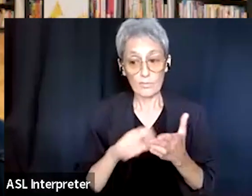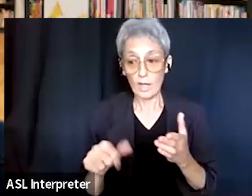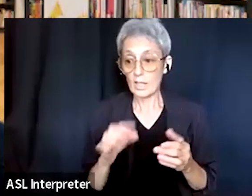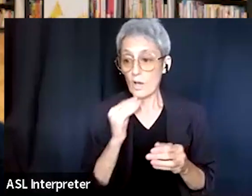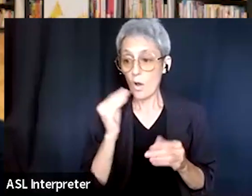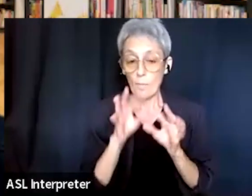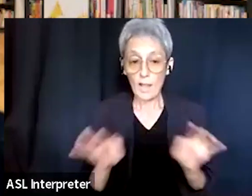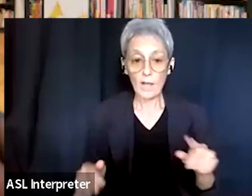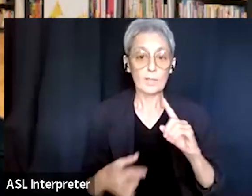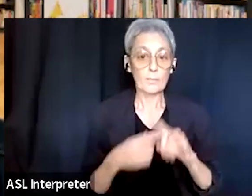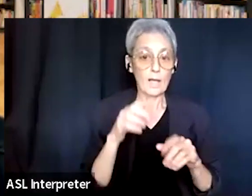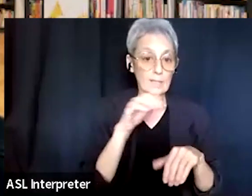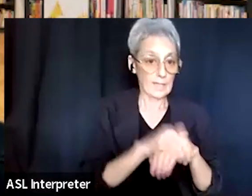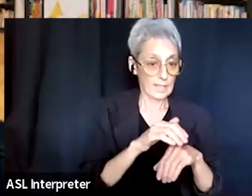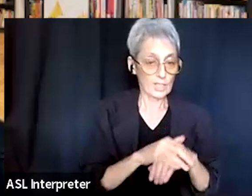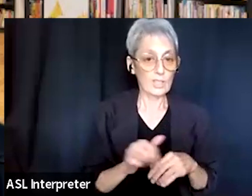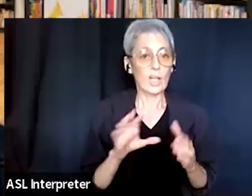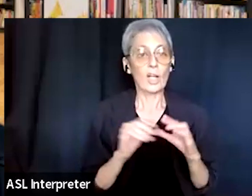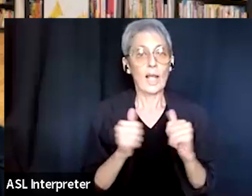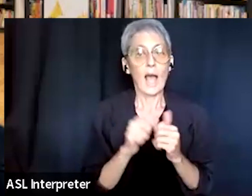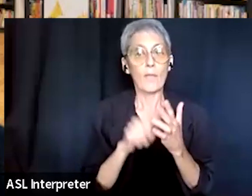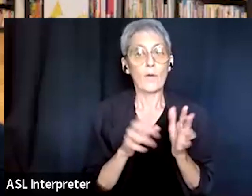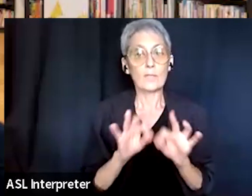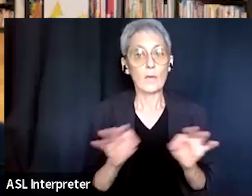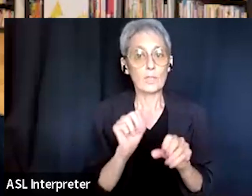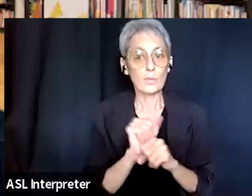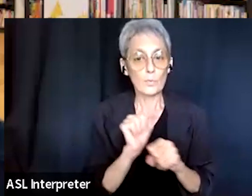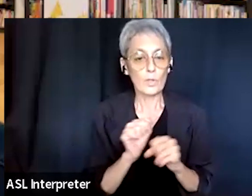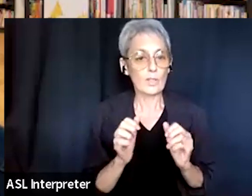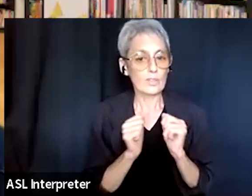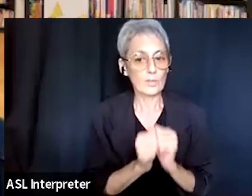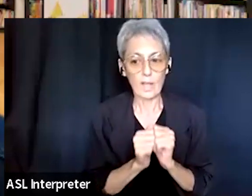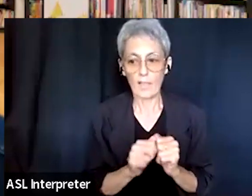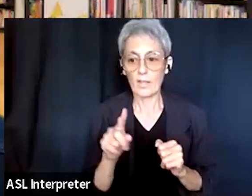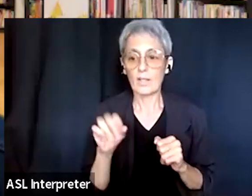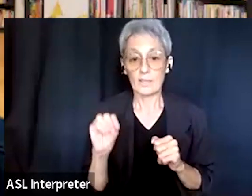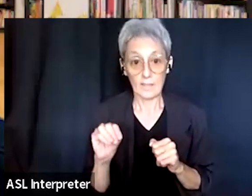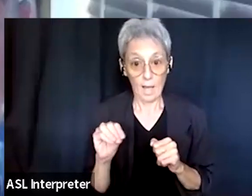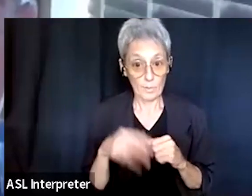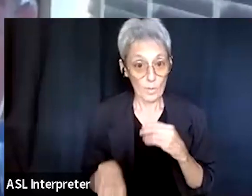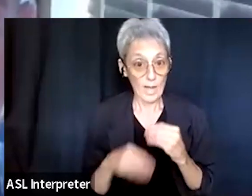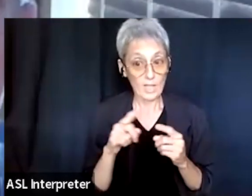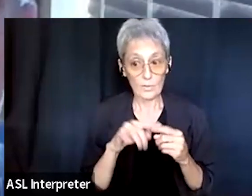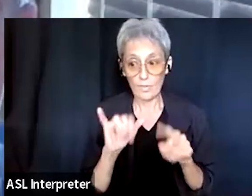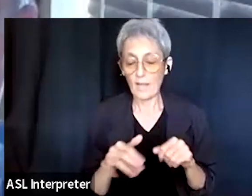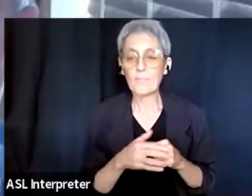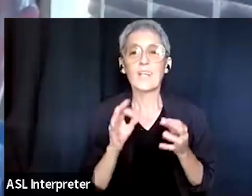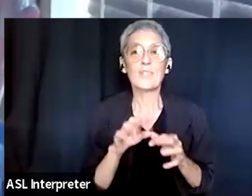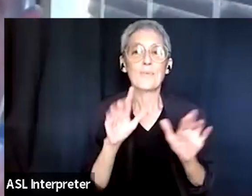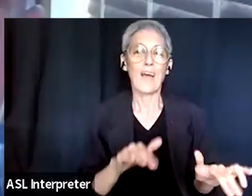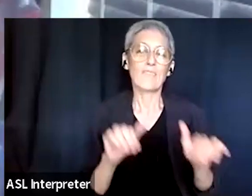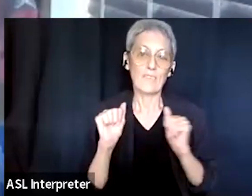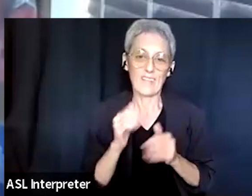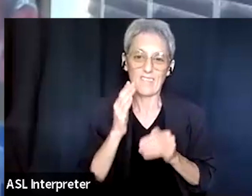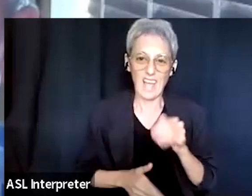and in English, and learning how those languages work in tandem? Dom, do you want to build on that? Yeah, two very quick things.